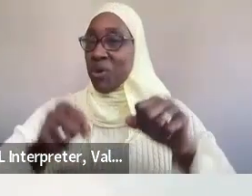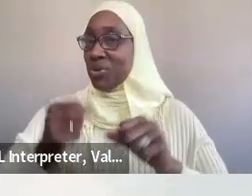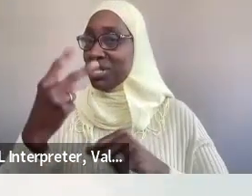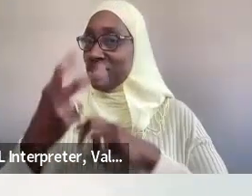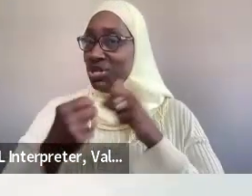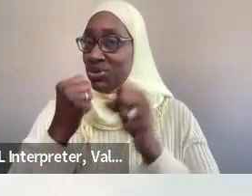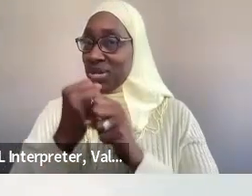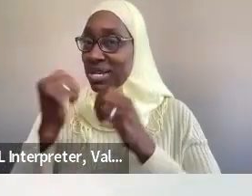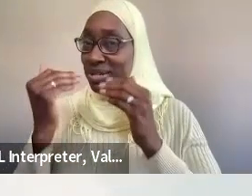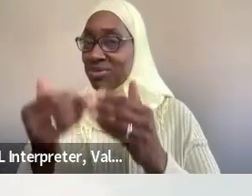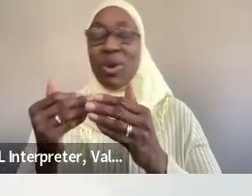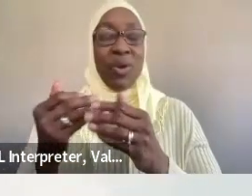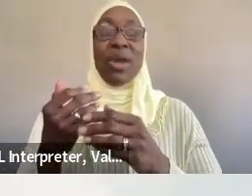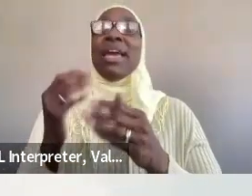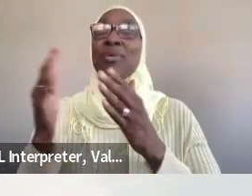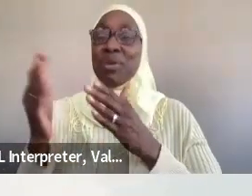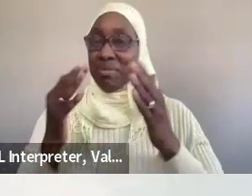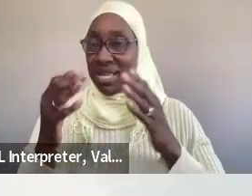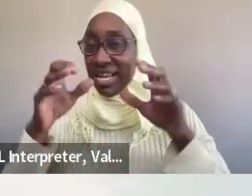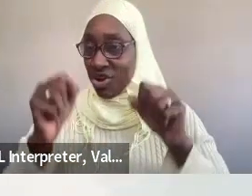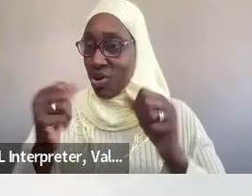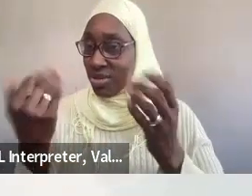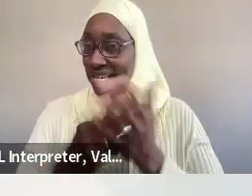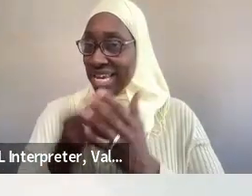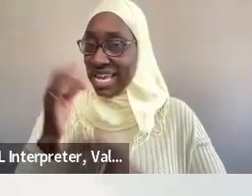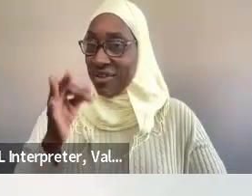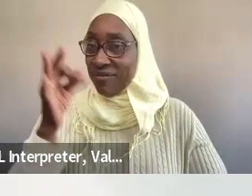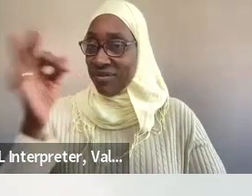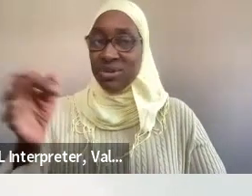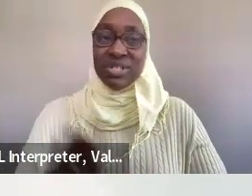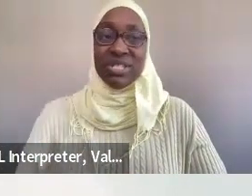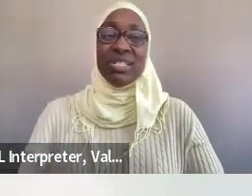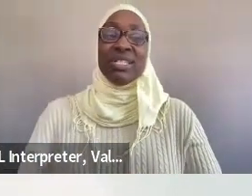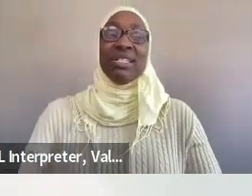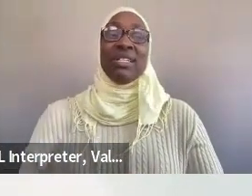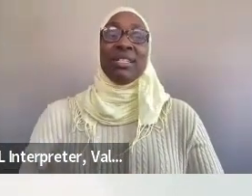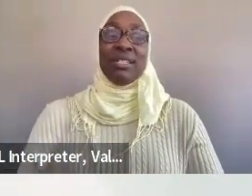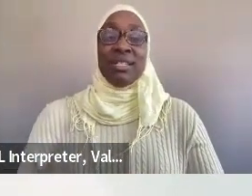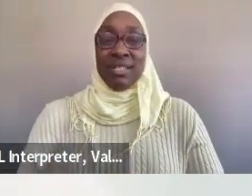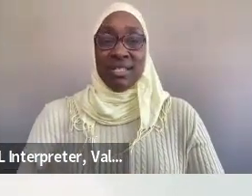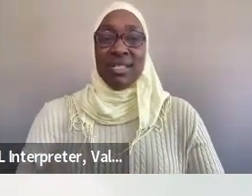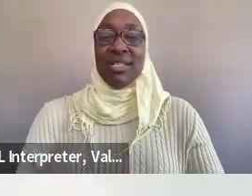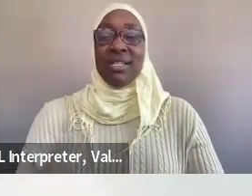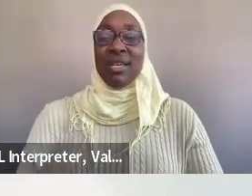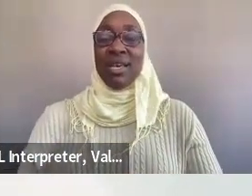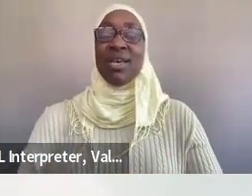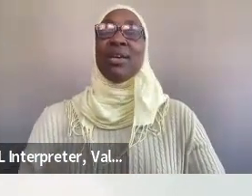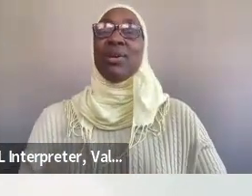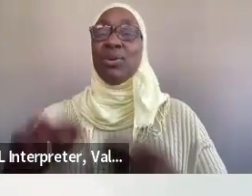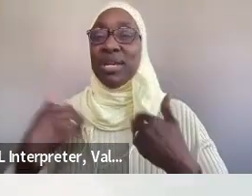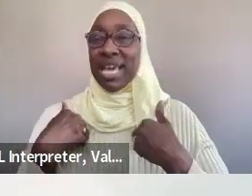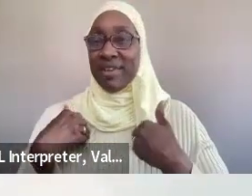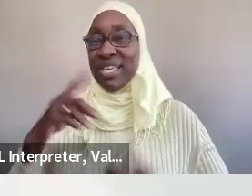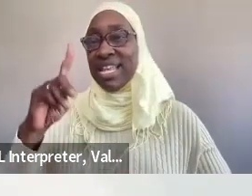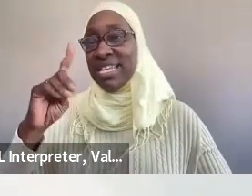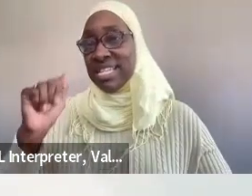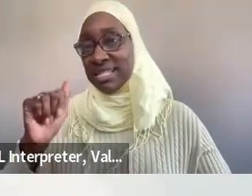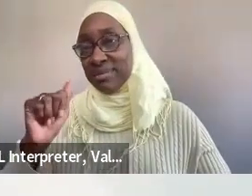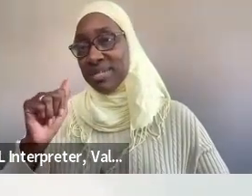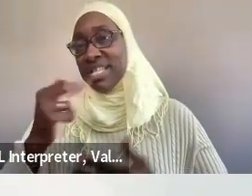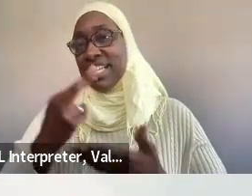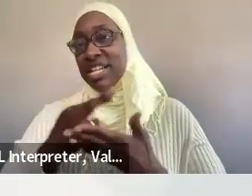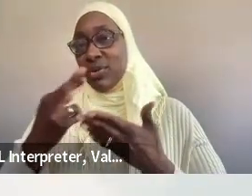host it again in the future. But that is a great event that's hosted in the Disability Resource Center every fall during Welcome Week.